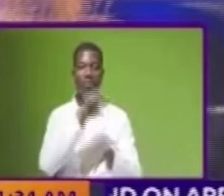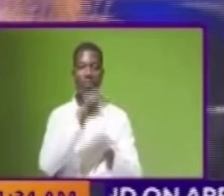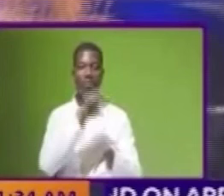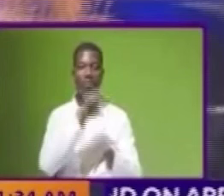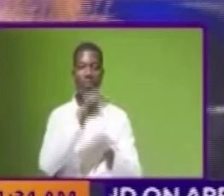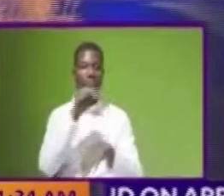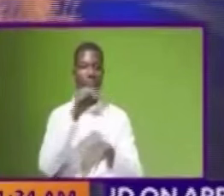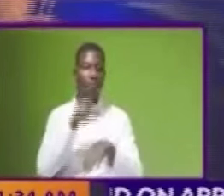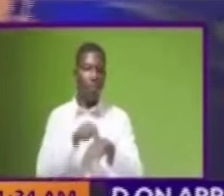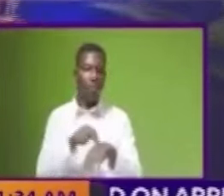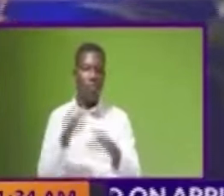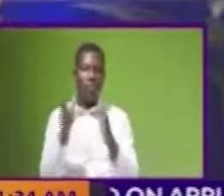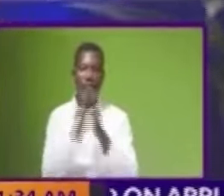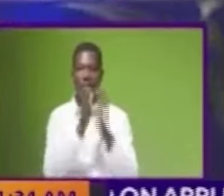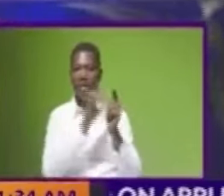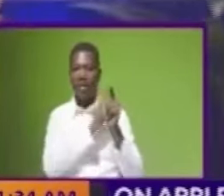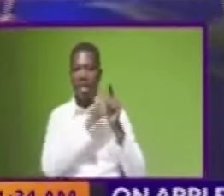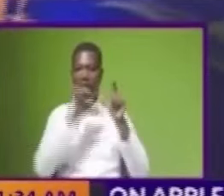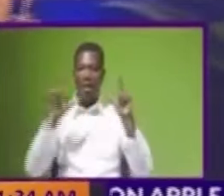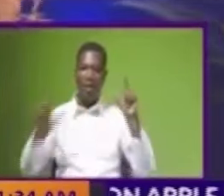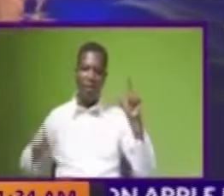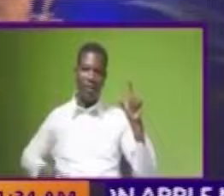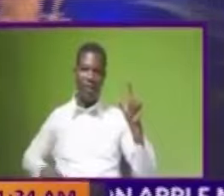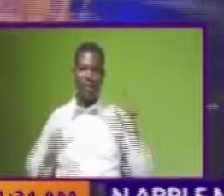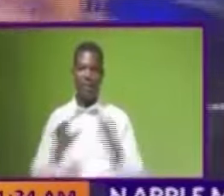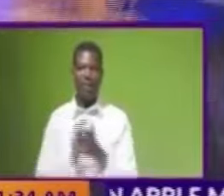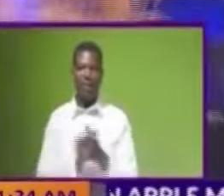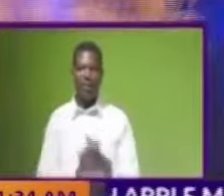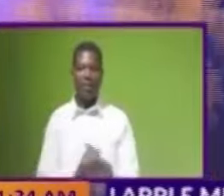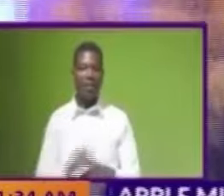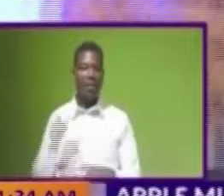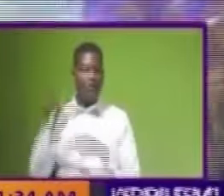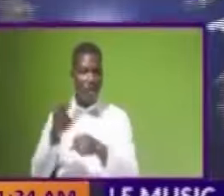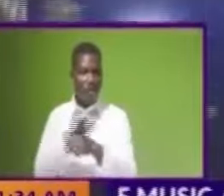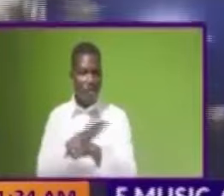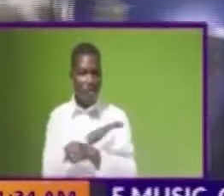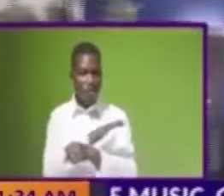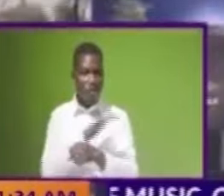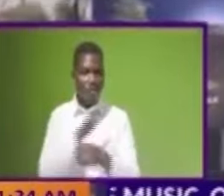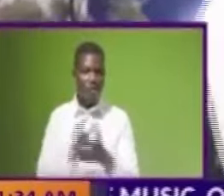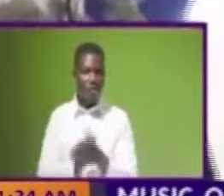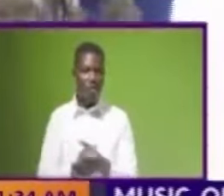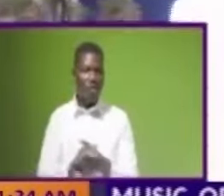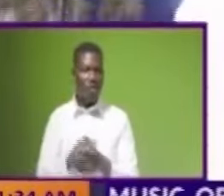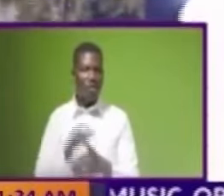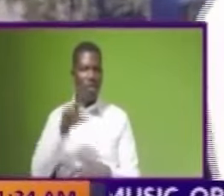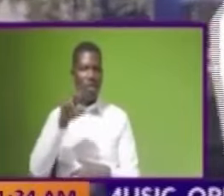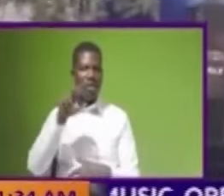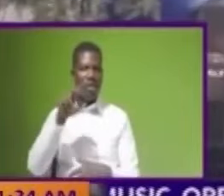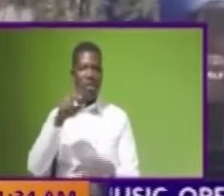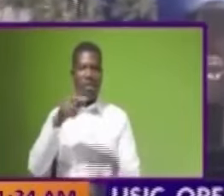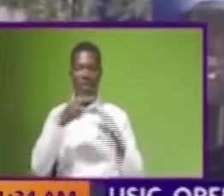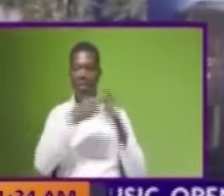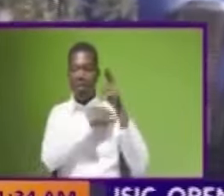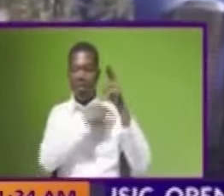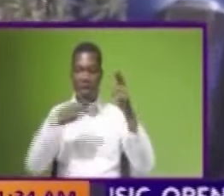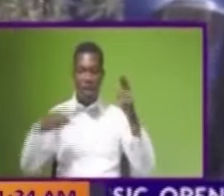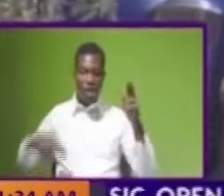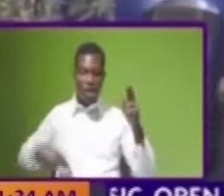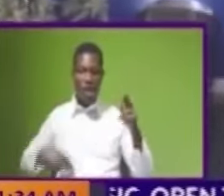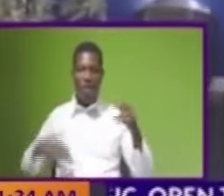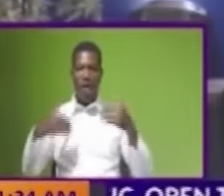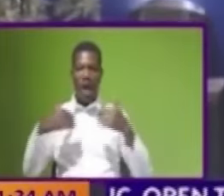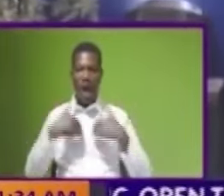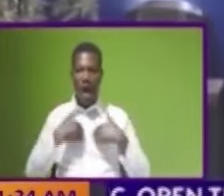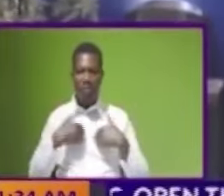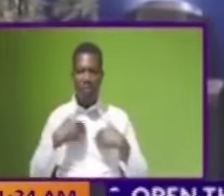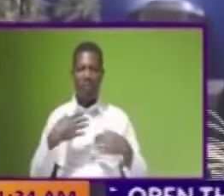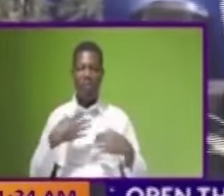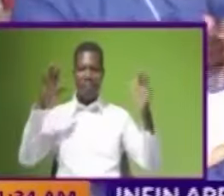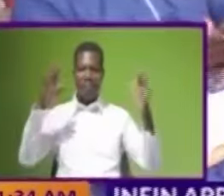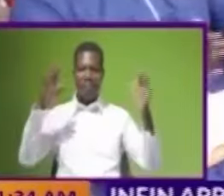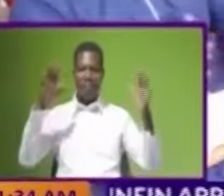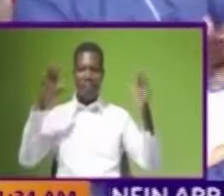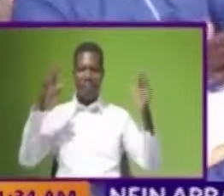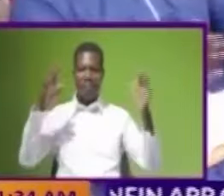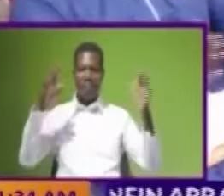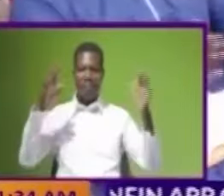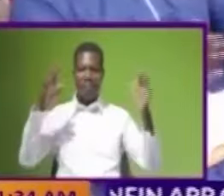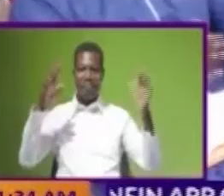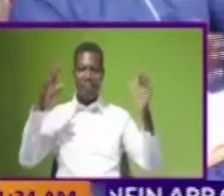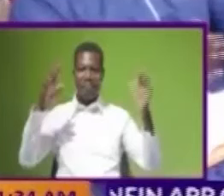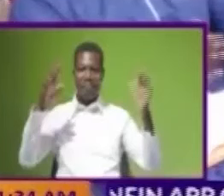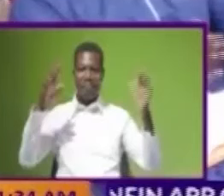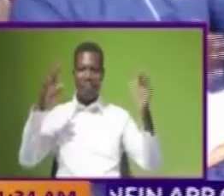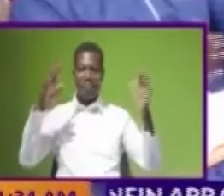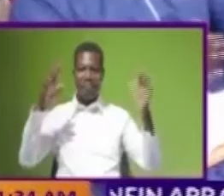yenko hallelujah Montia Mia, Philadelphia, we have the men and we have the money.